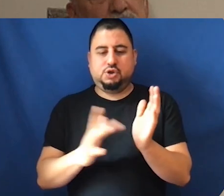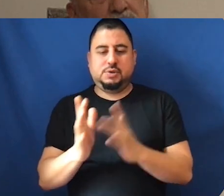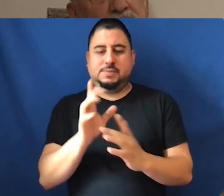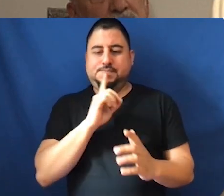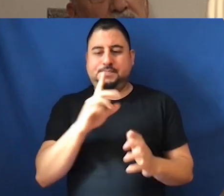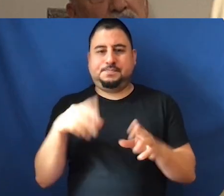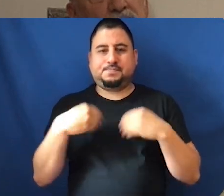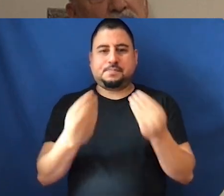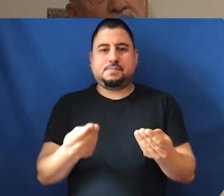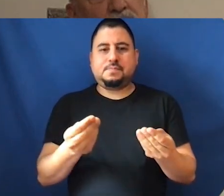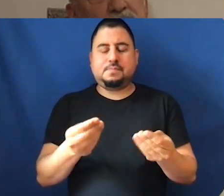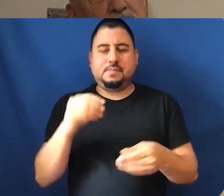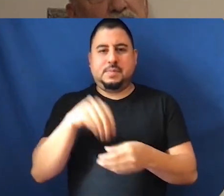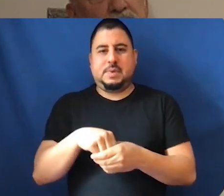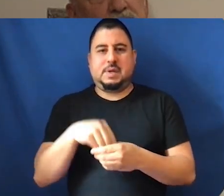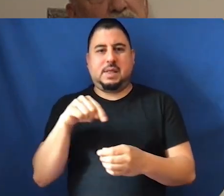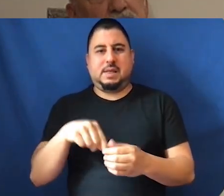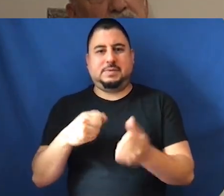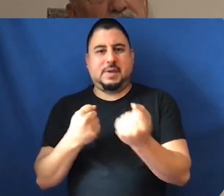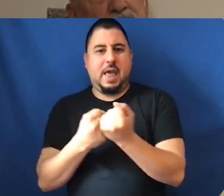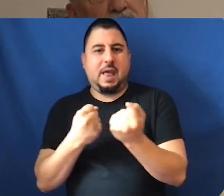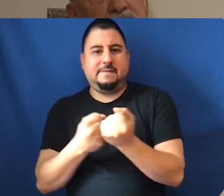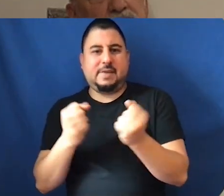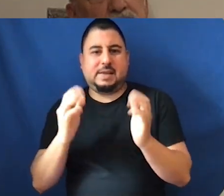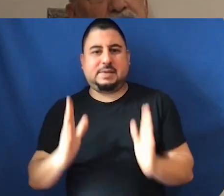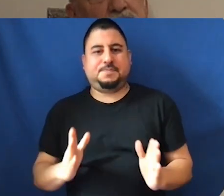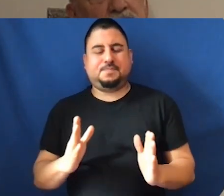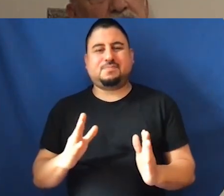is giving in this advocate. See,